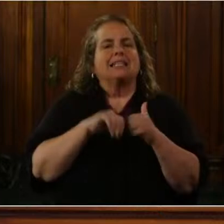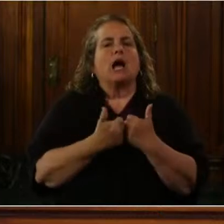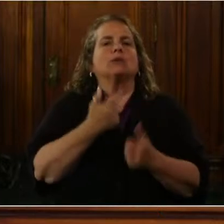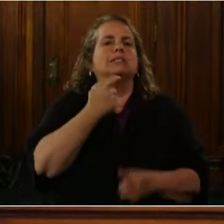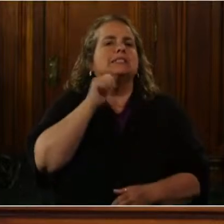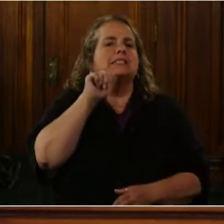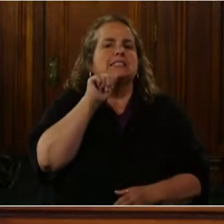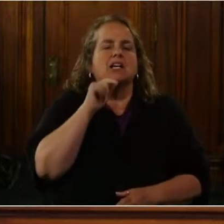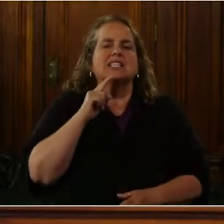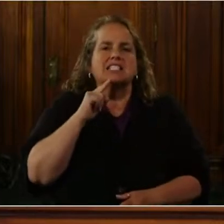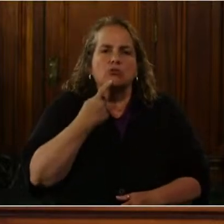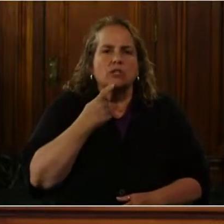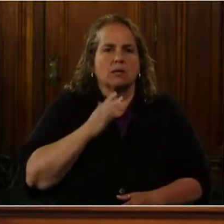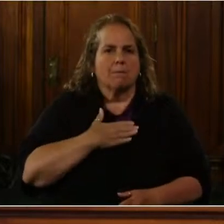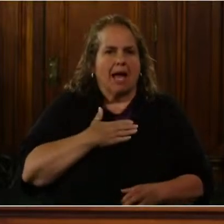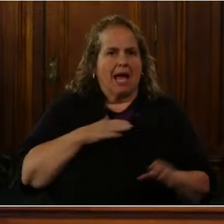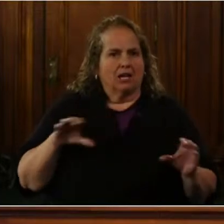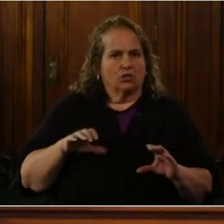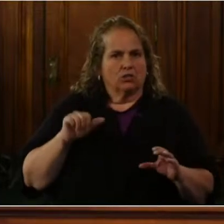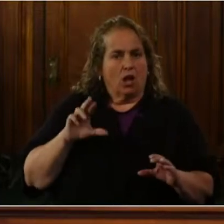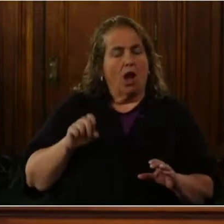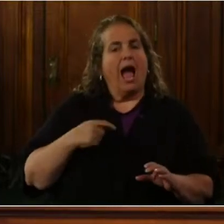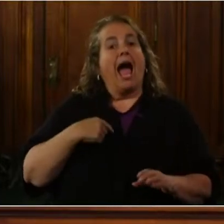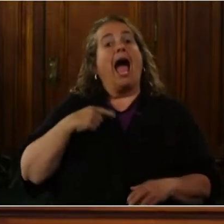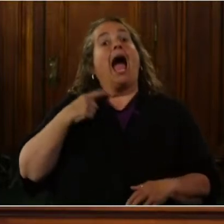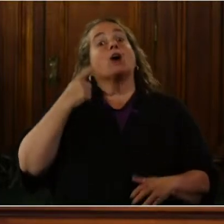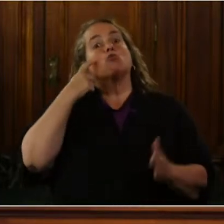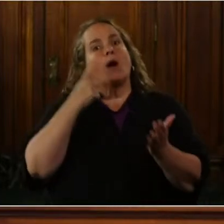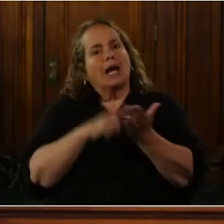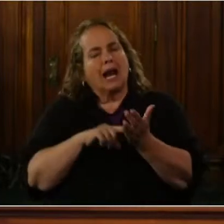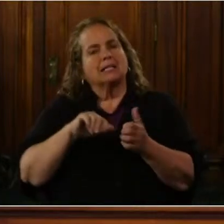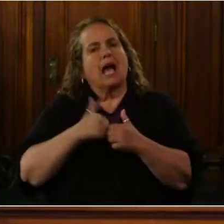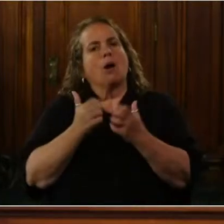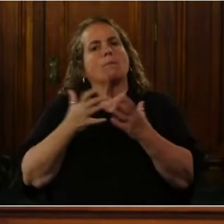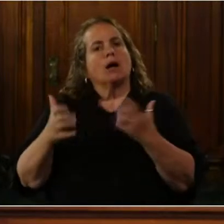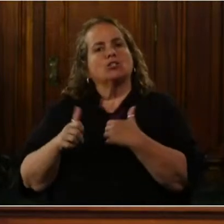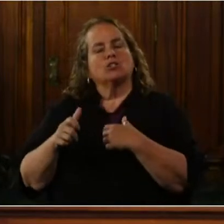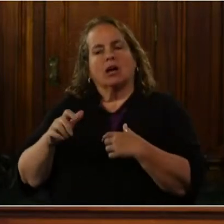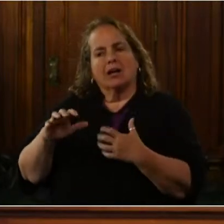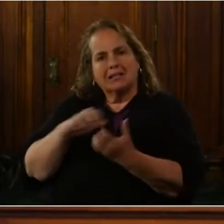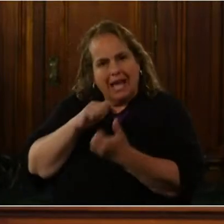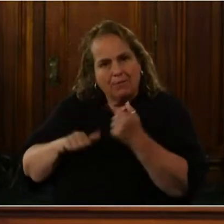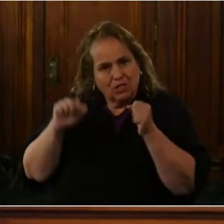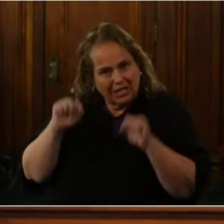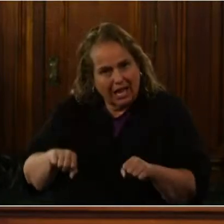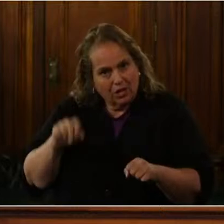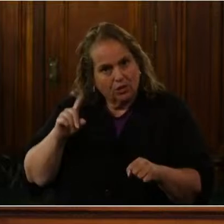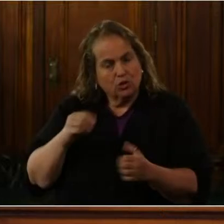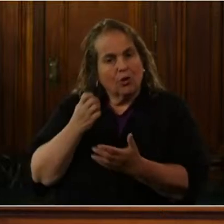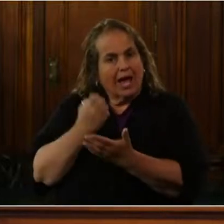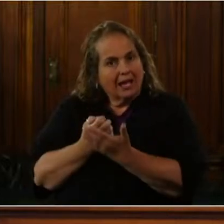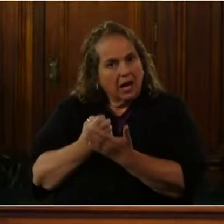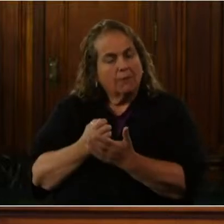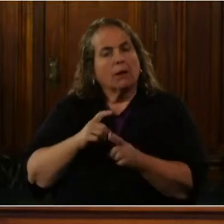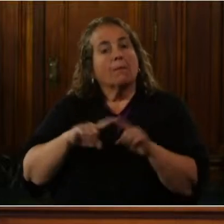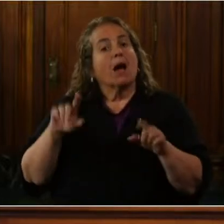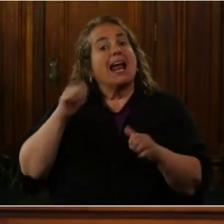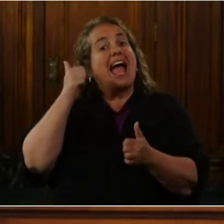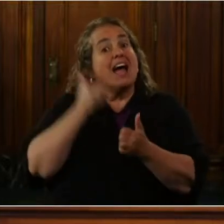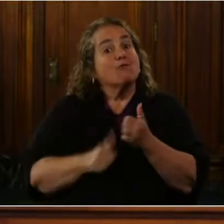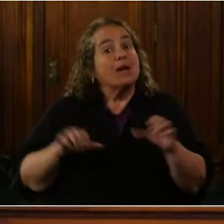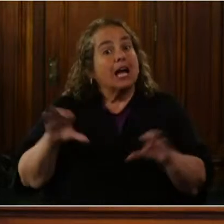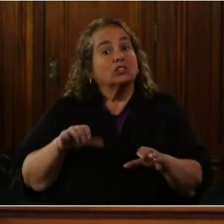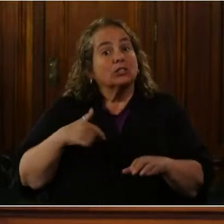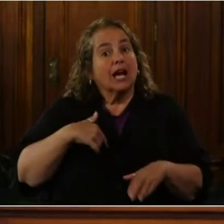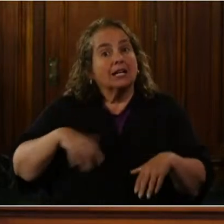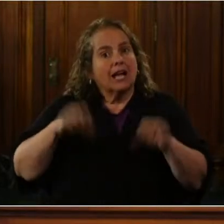And I've recognized different damage than it would do. But every action I've taken is for the life and the safety of